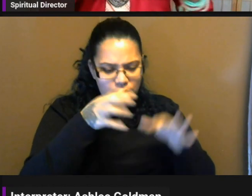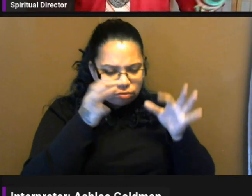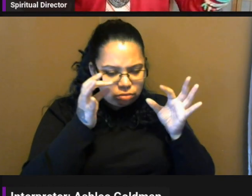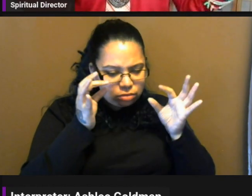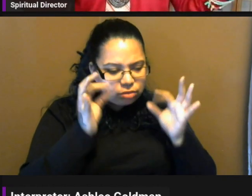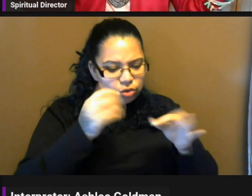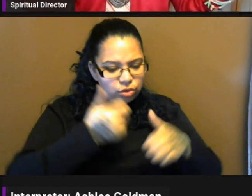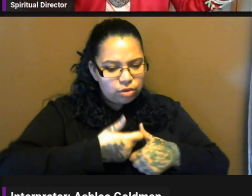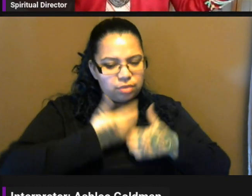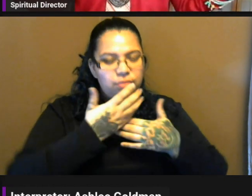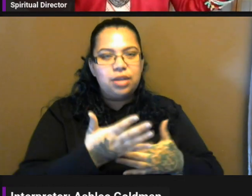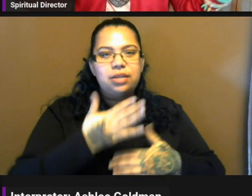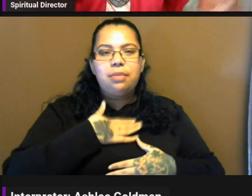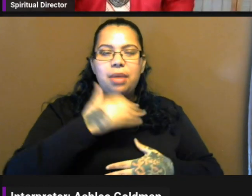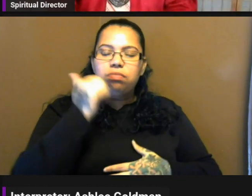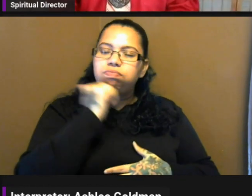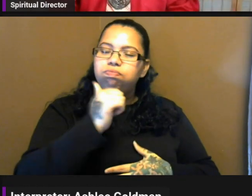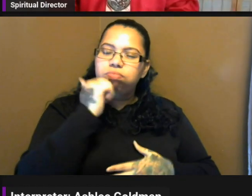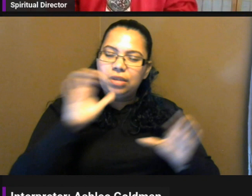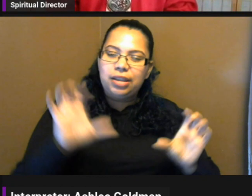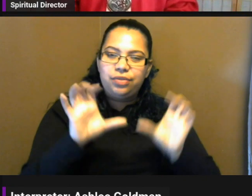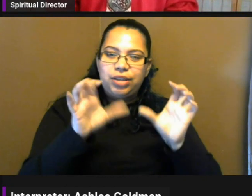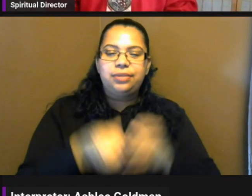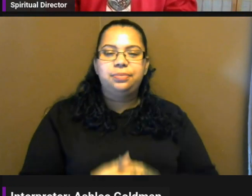it in my daily activities.